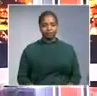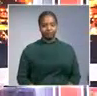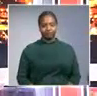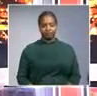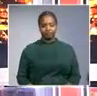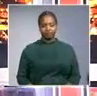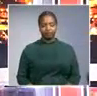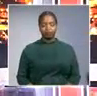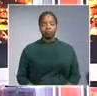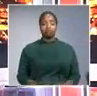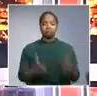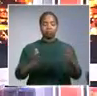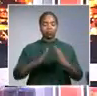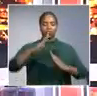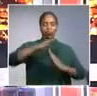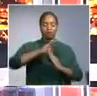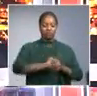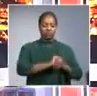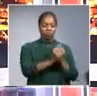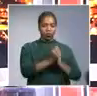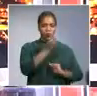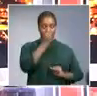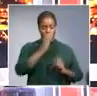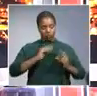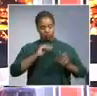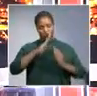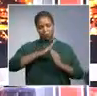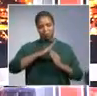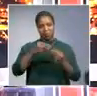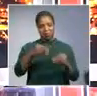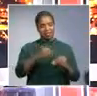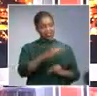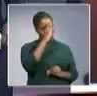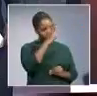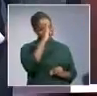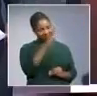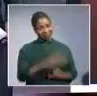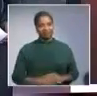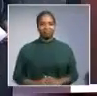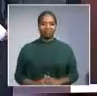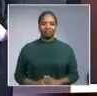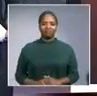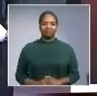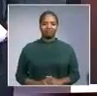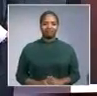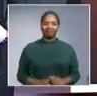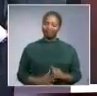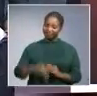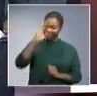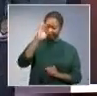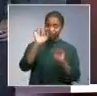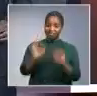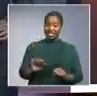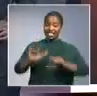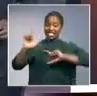Of course, we also have the day's top sport and business headlines. A very good evening, Moteo Khoripa and Jeffrey Stephen. Good evening, Sally.